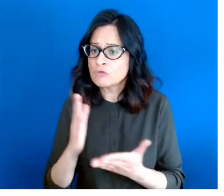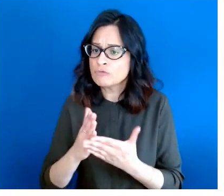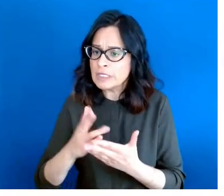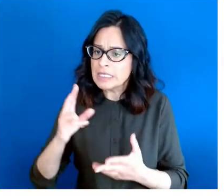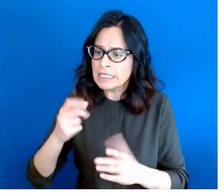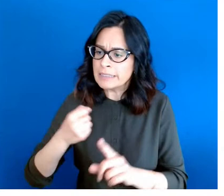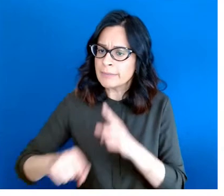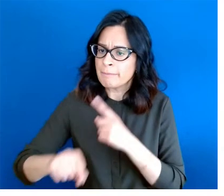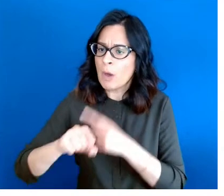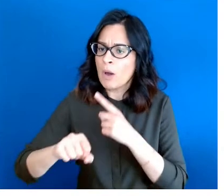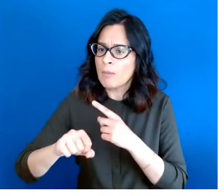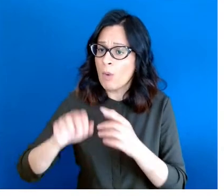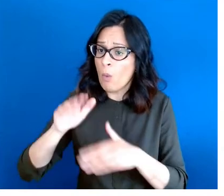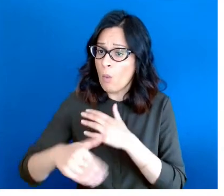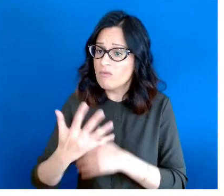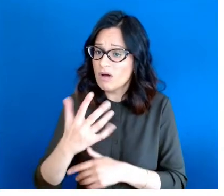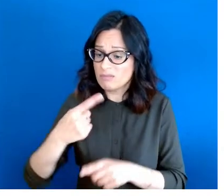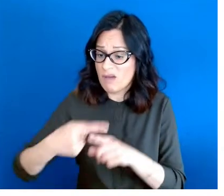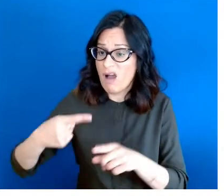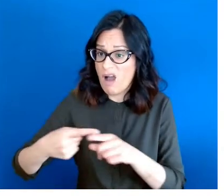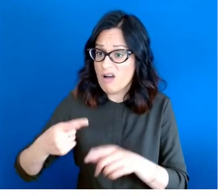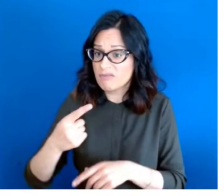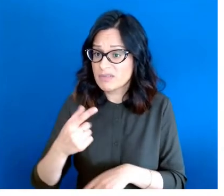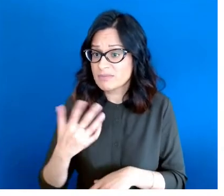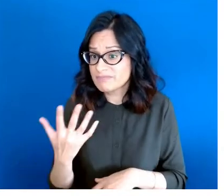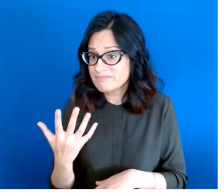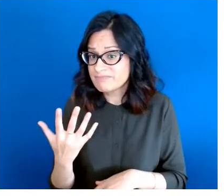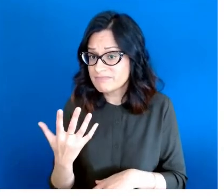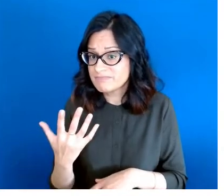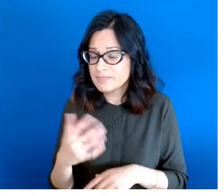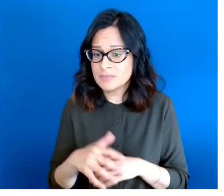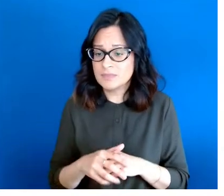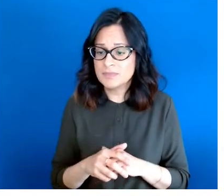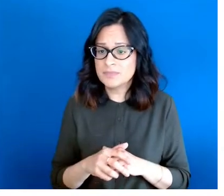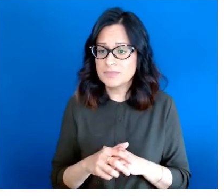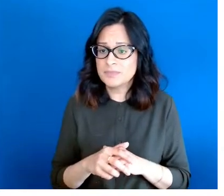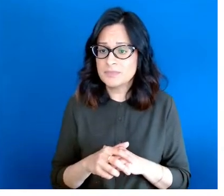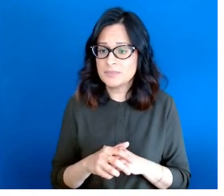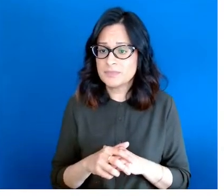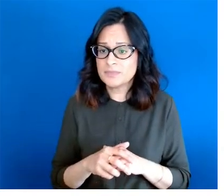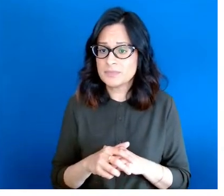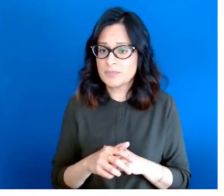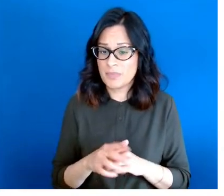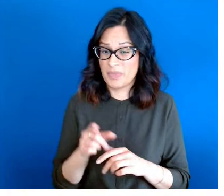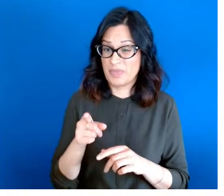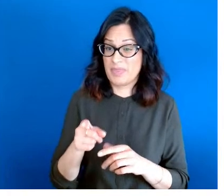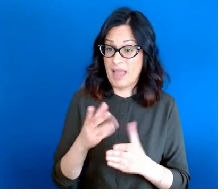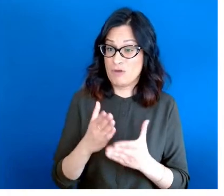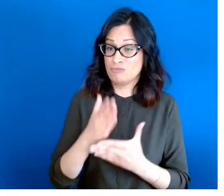than half. So this seems to be a major effect on productivity.